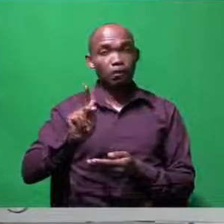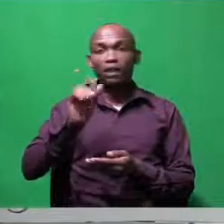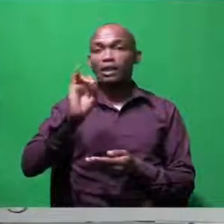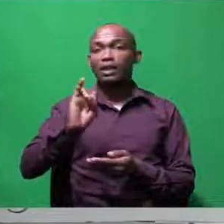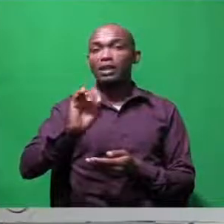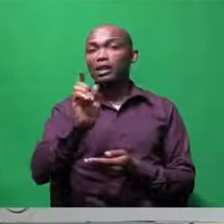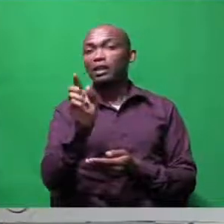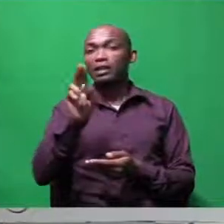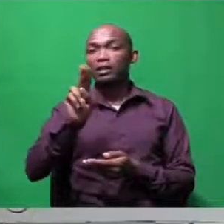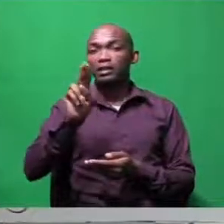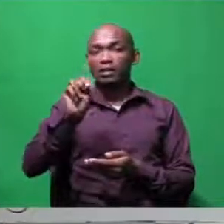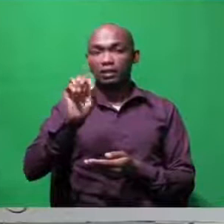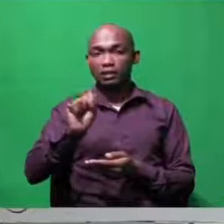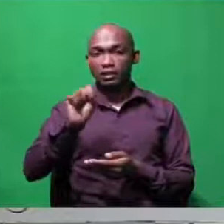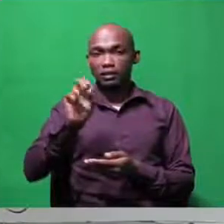rock,